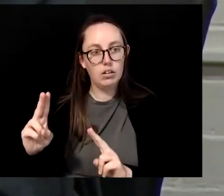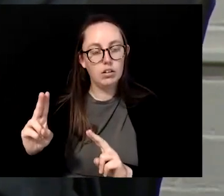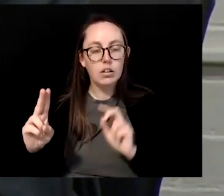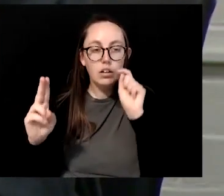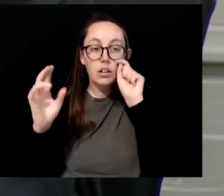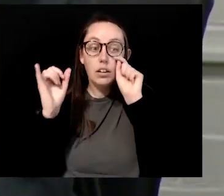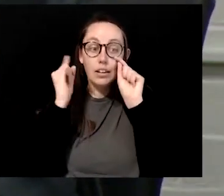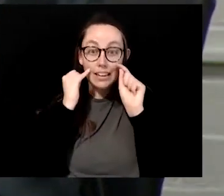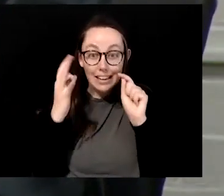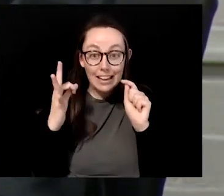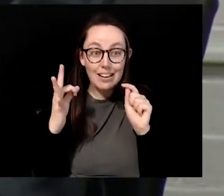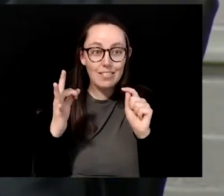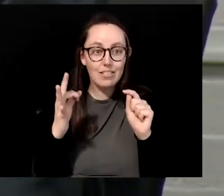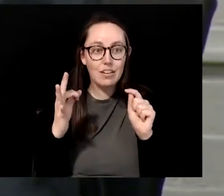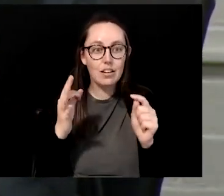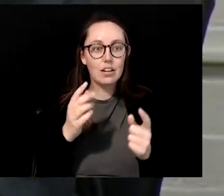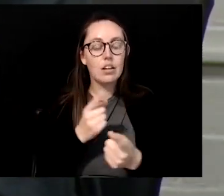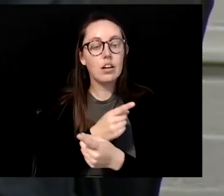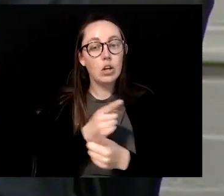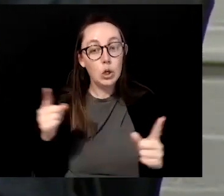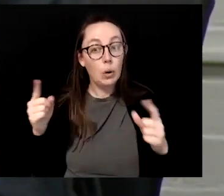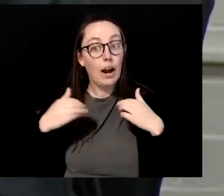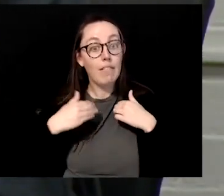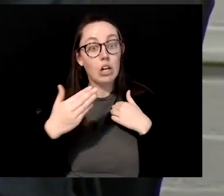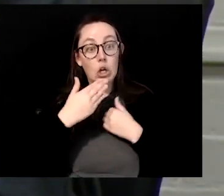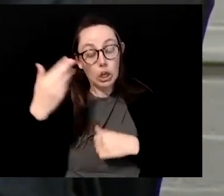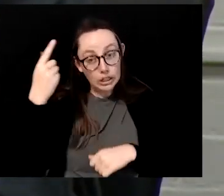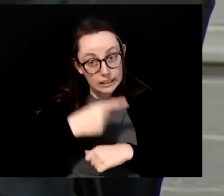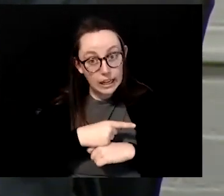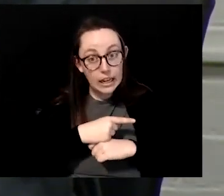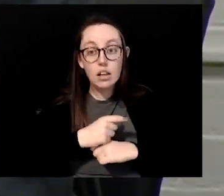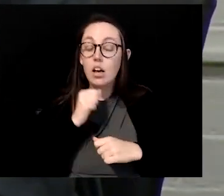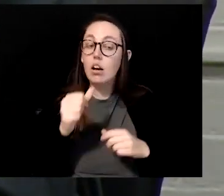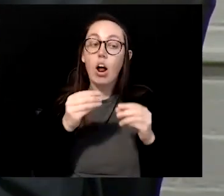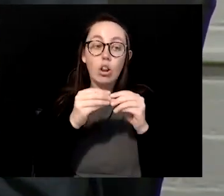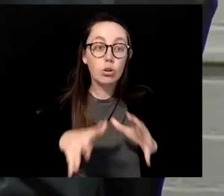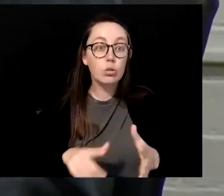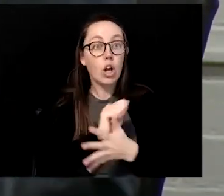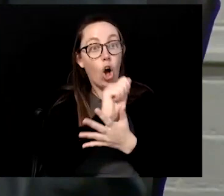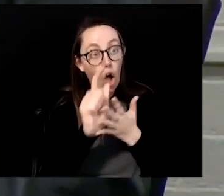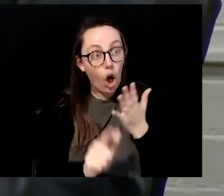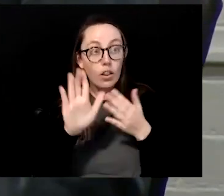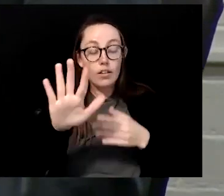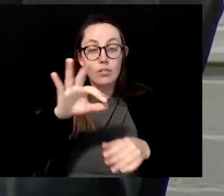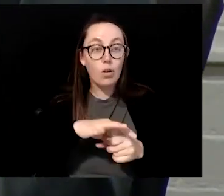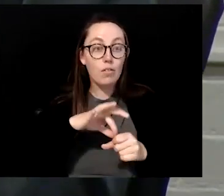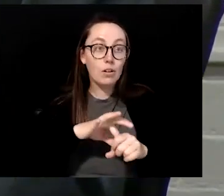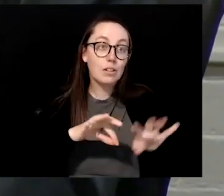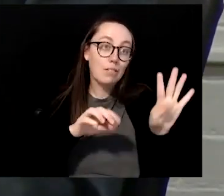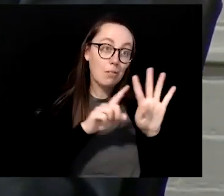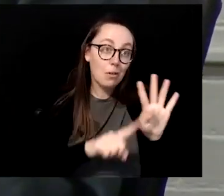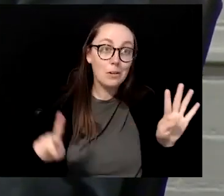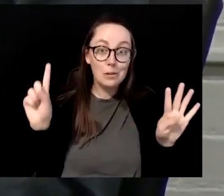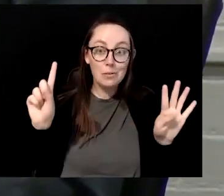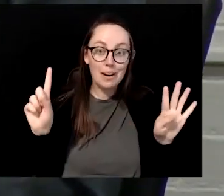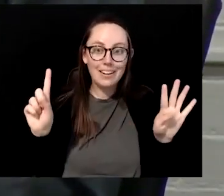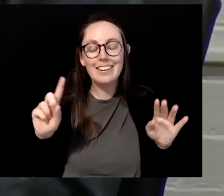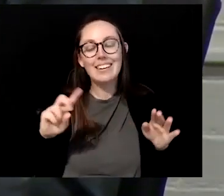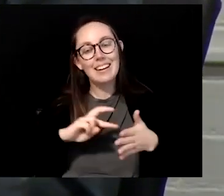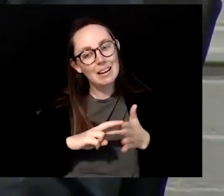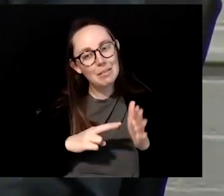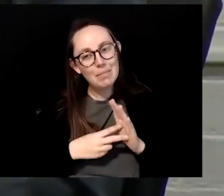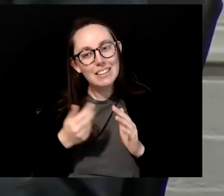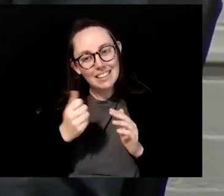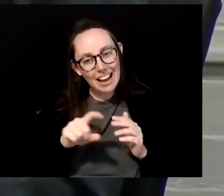day and you aren't losing all of your votes four to one anyone sitting on this board should feel honored to have been elected by your fellow residents